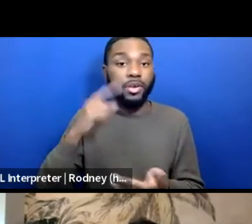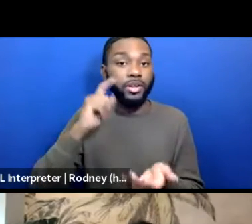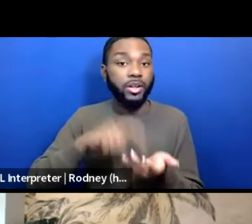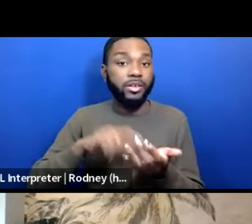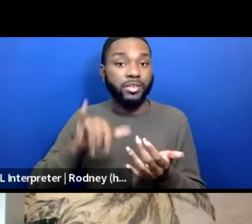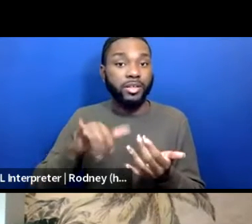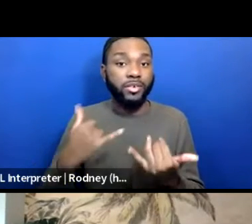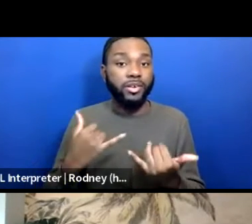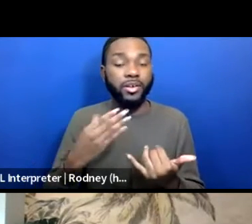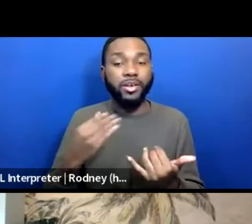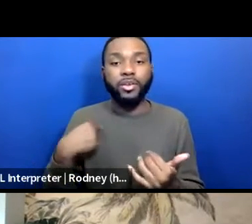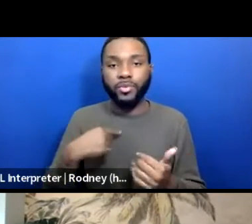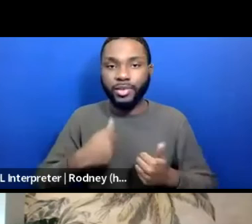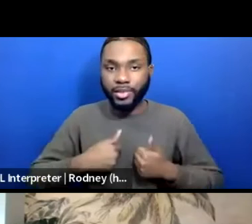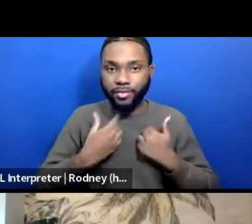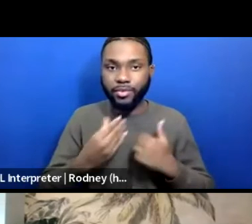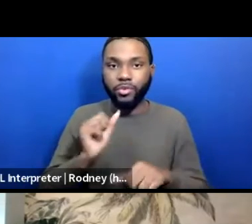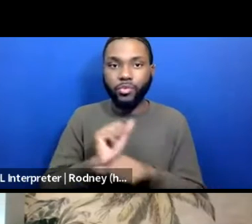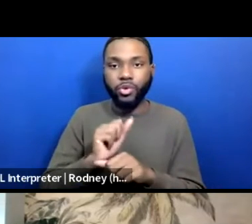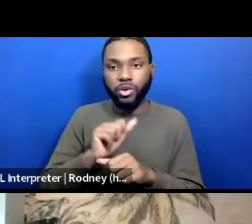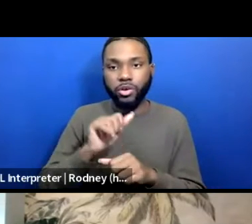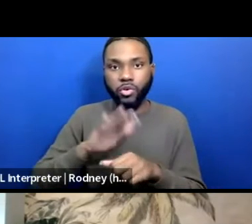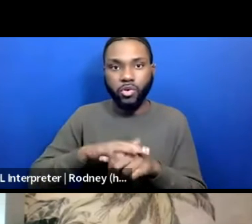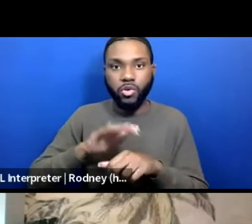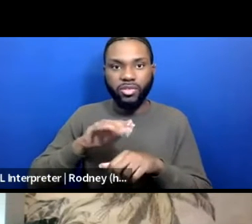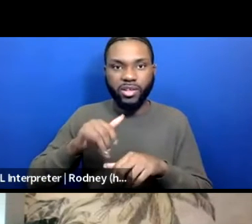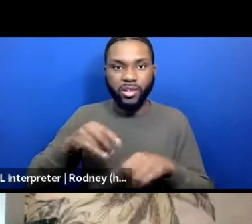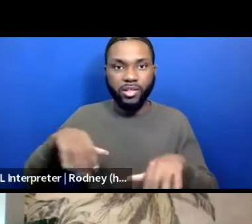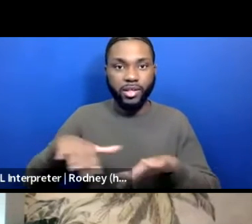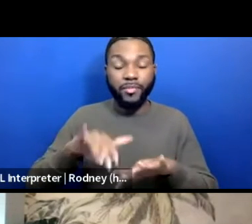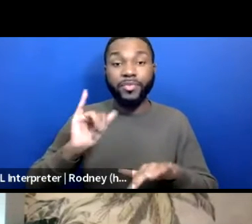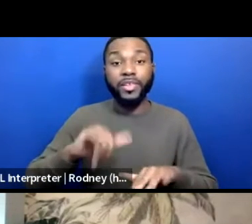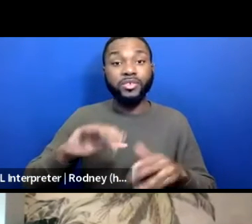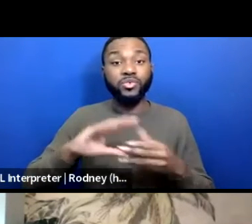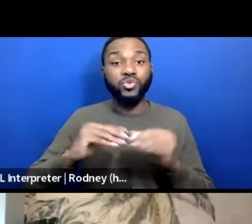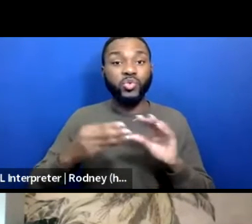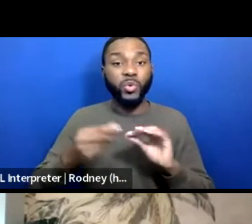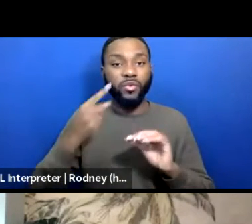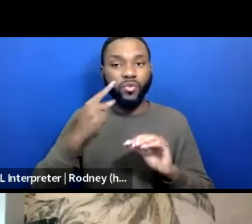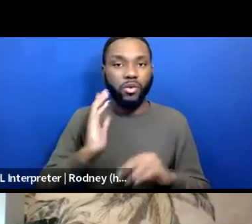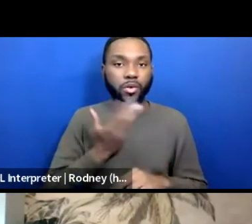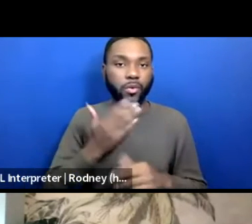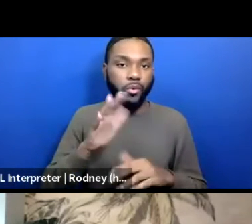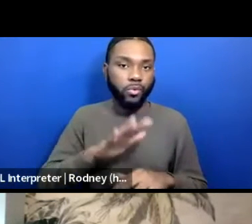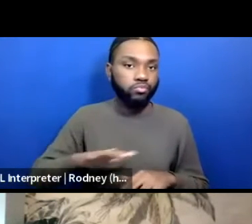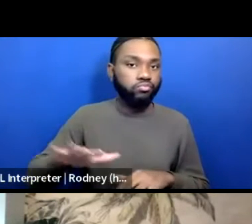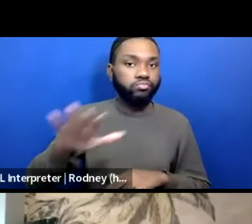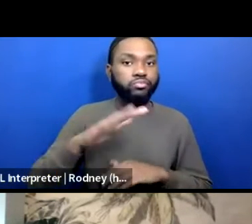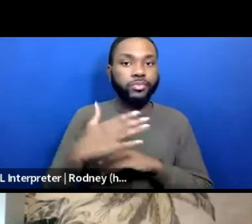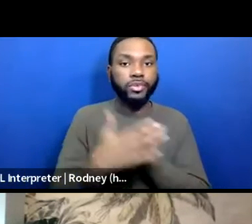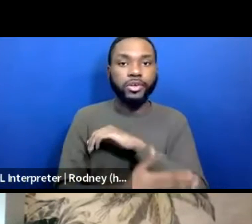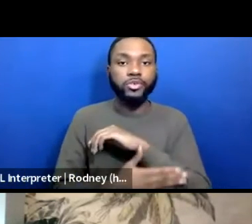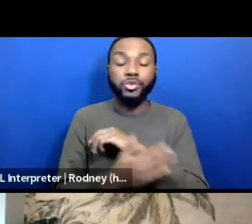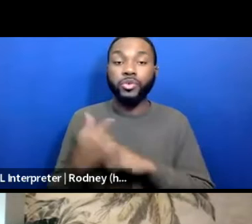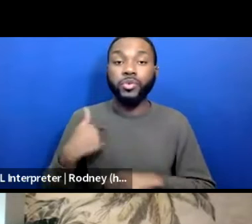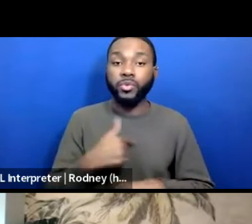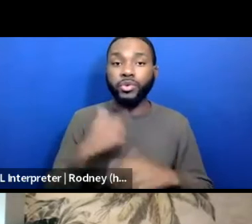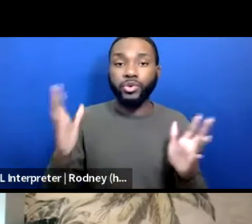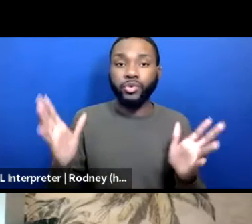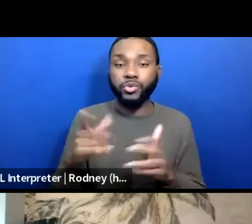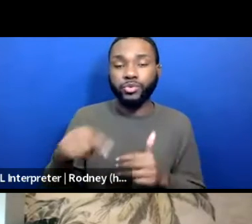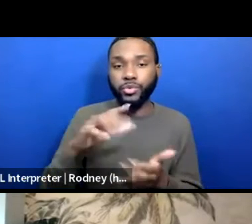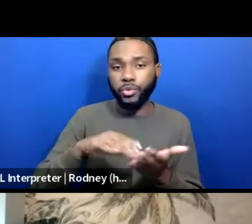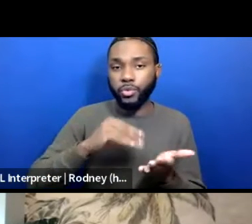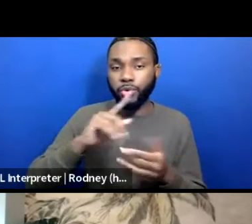and live on these very lands. This is the story of our entire country. We encourage you to learn about the lands where you live